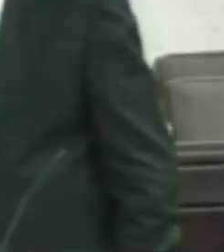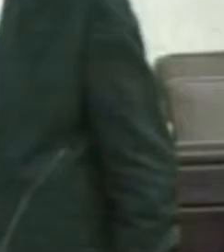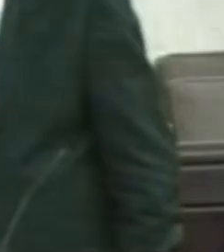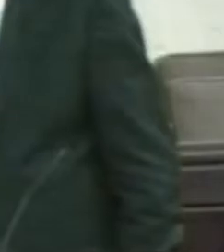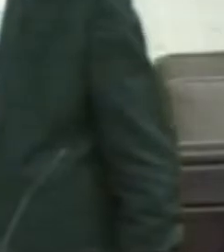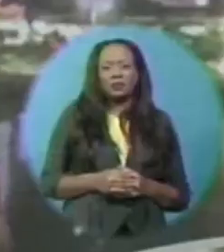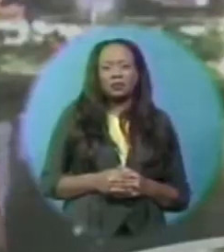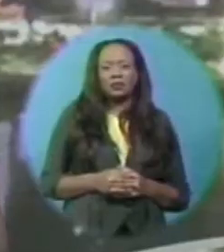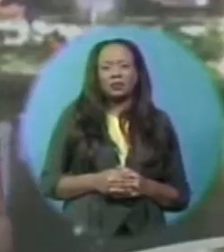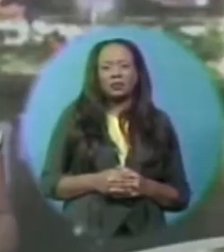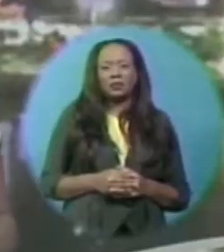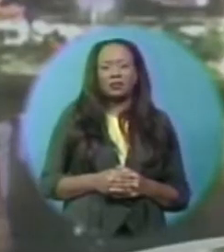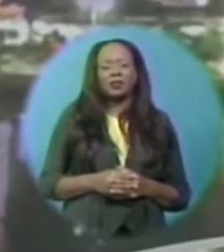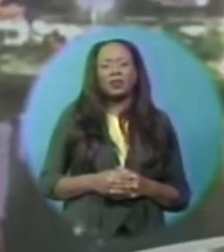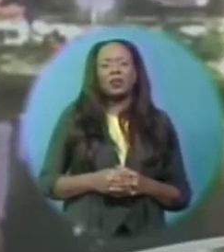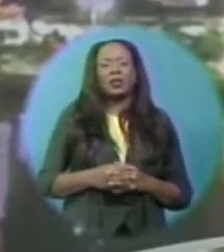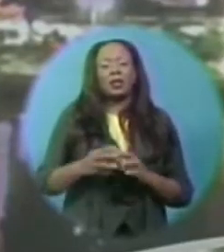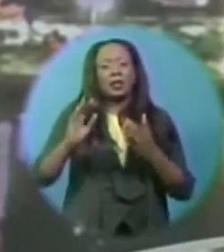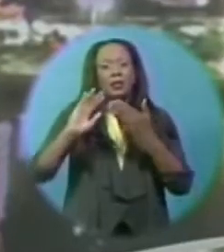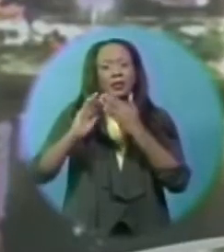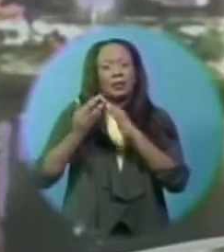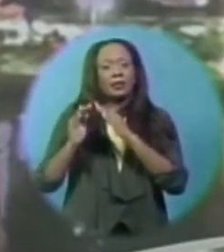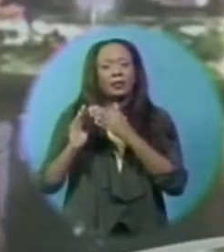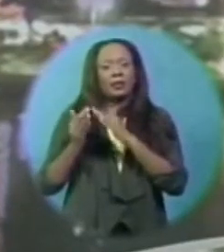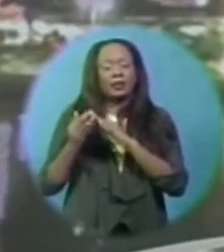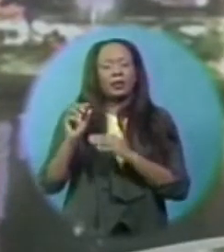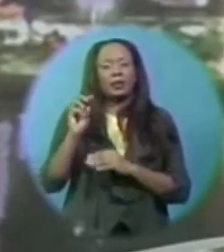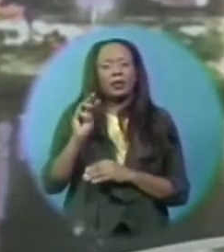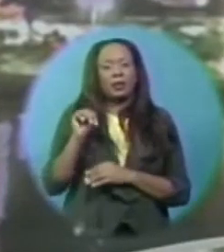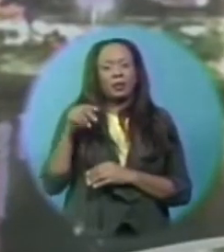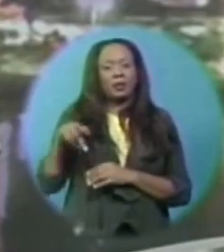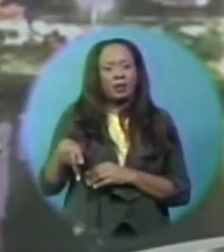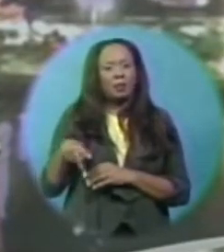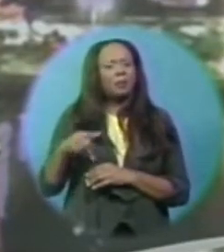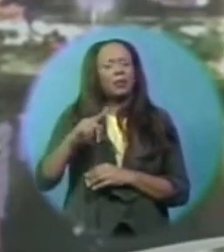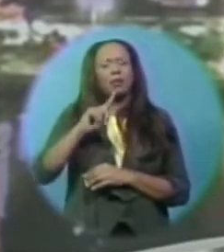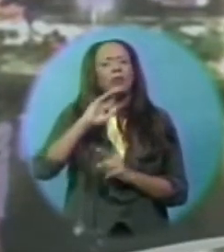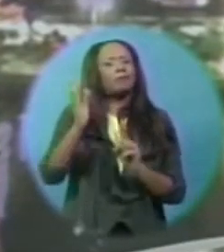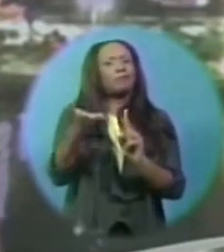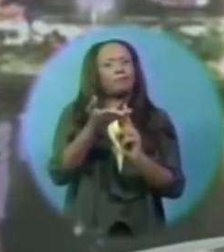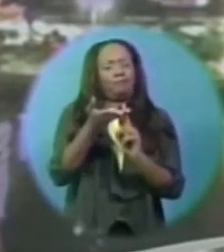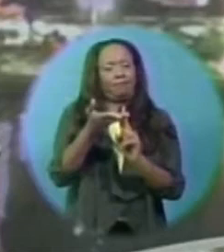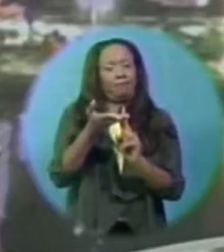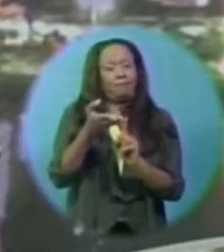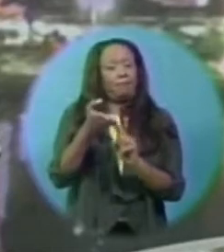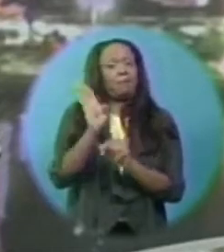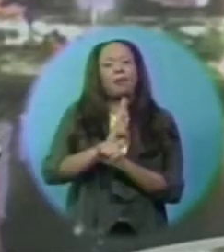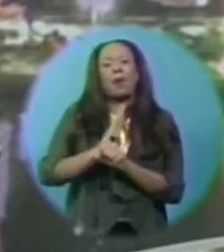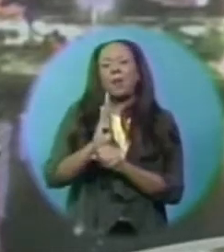partnership. Well, City MP Colonel Jeffrey Bostic is convinced that Barbados has